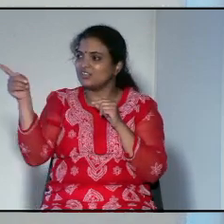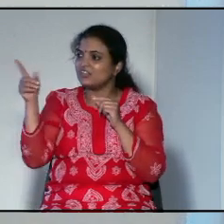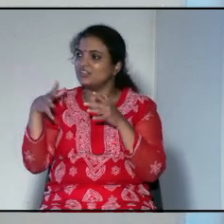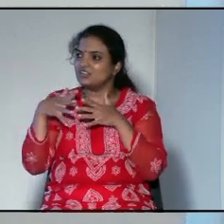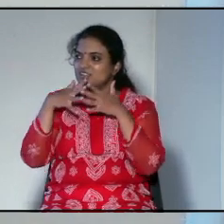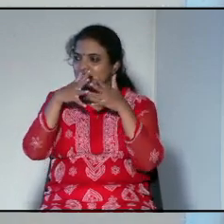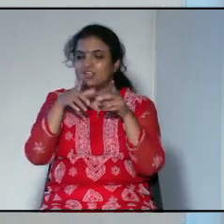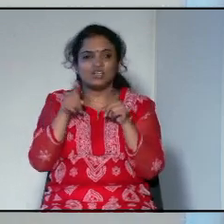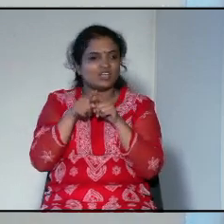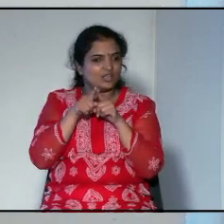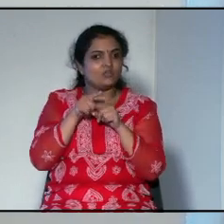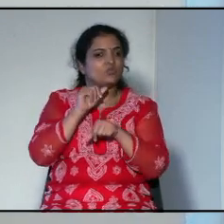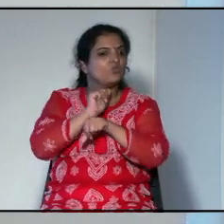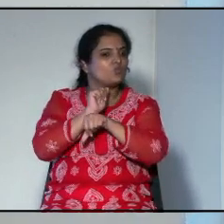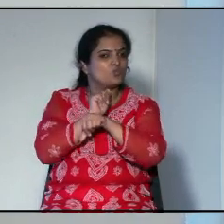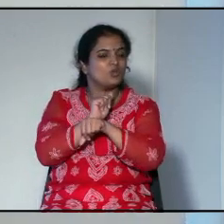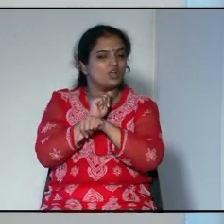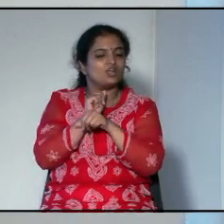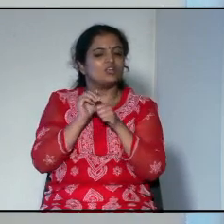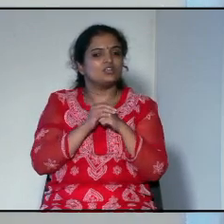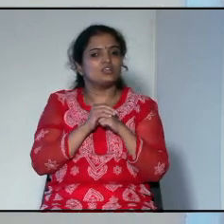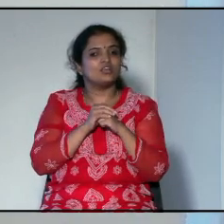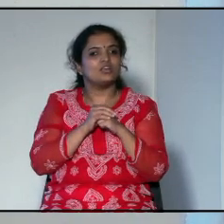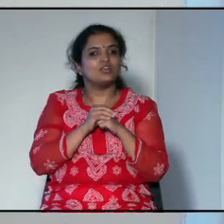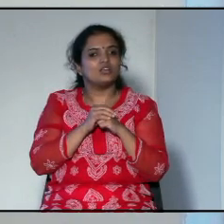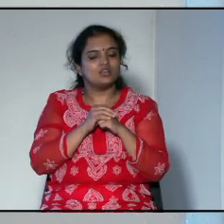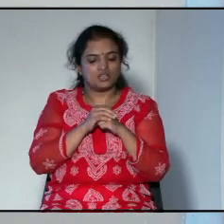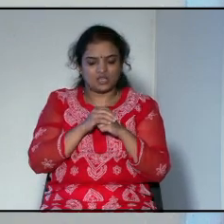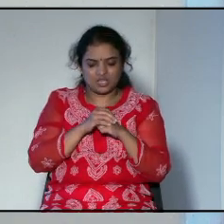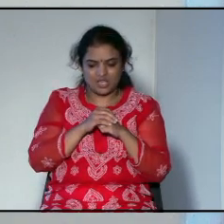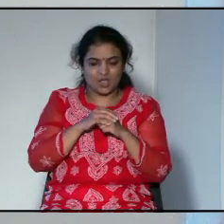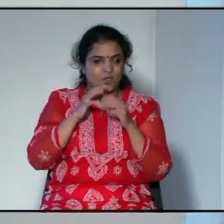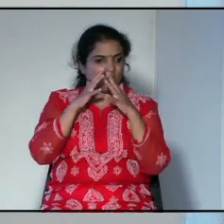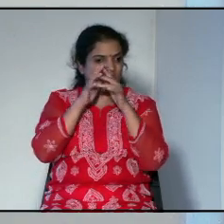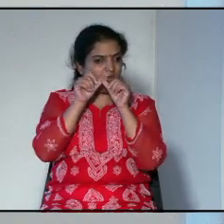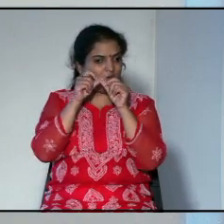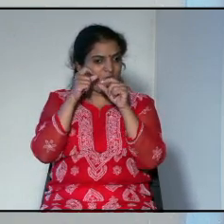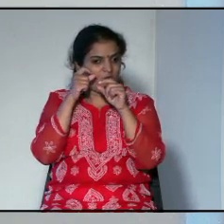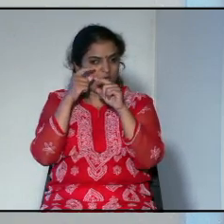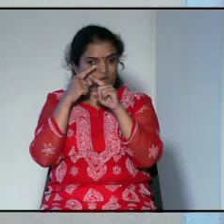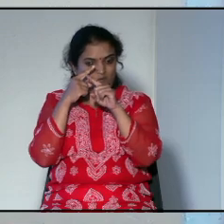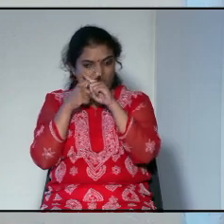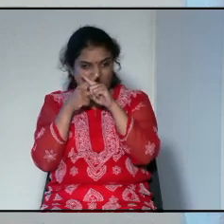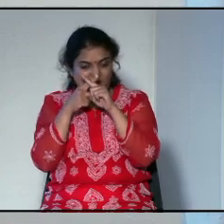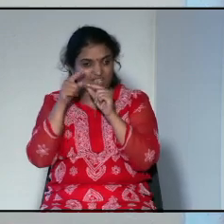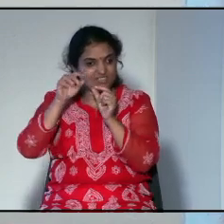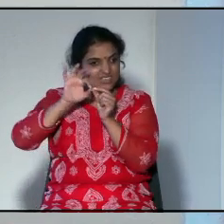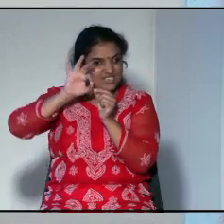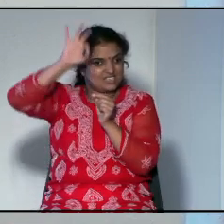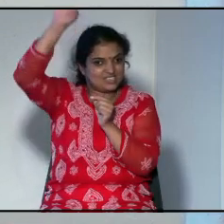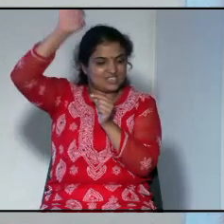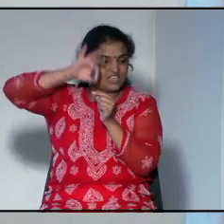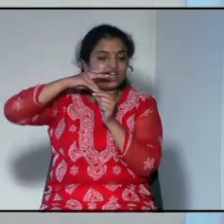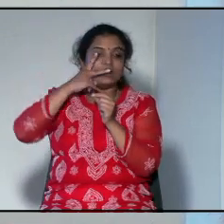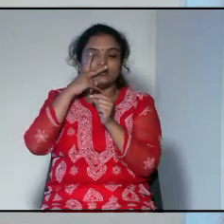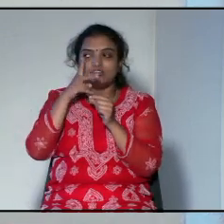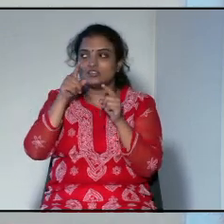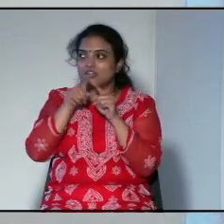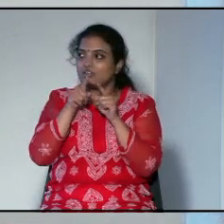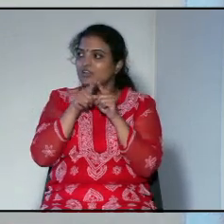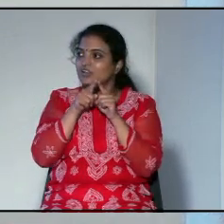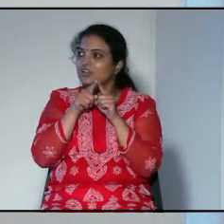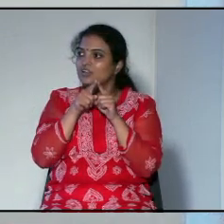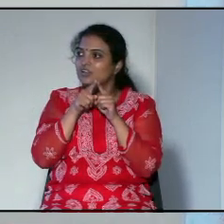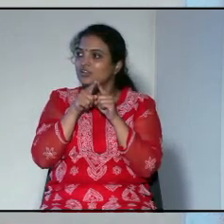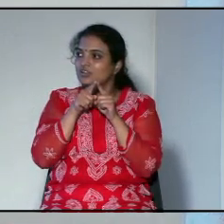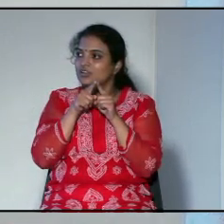later work, the nature of the wax strands begin to change. So the initial works, you see a lot of this